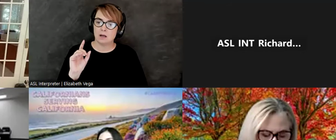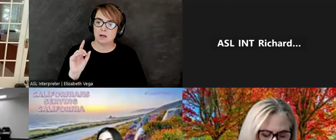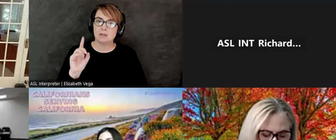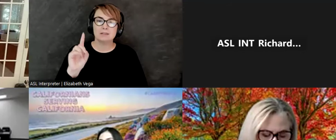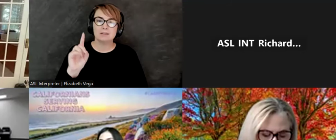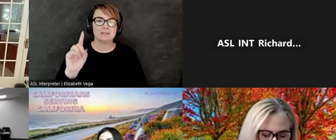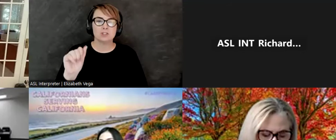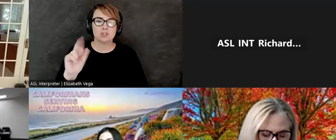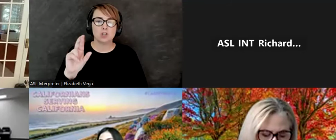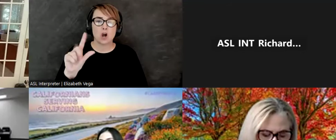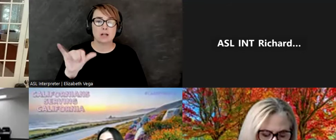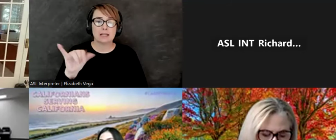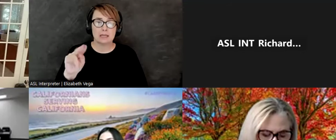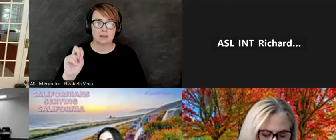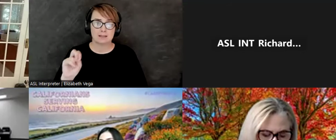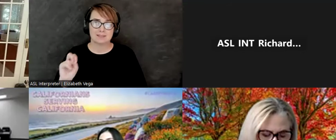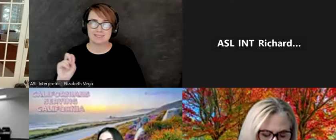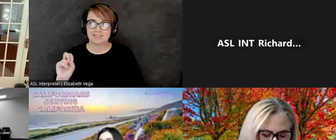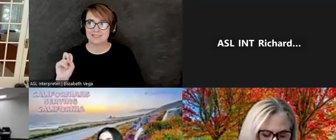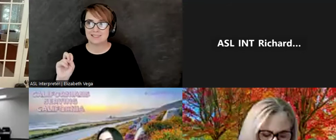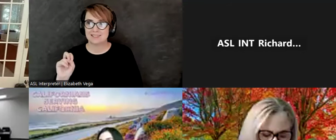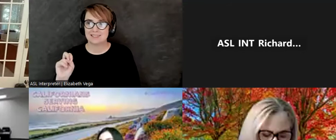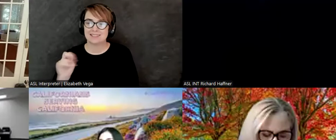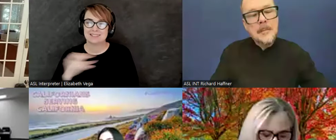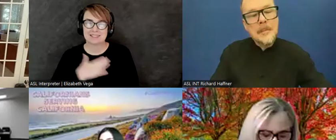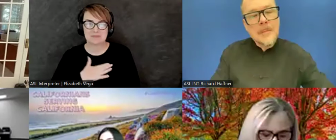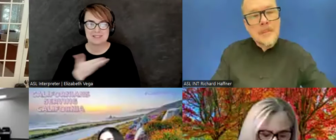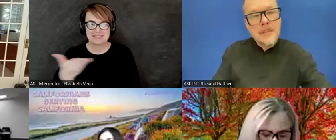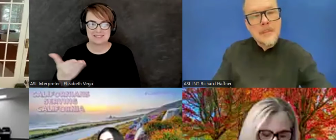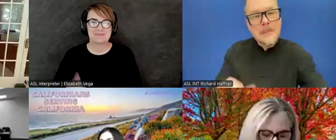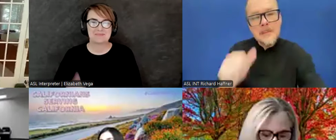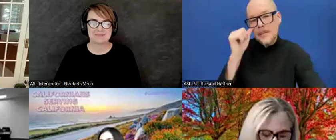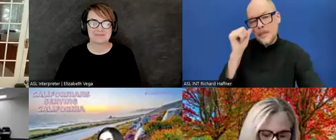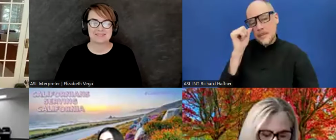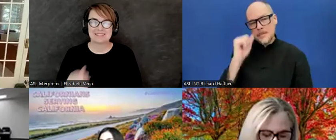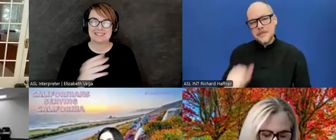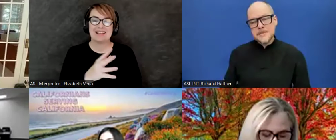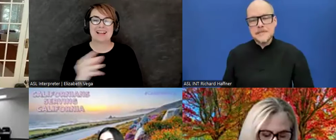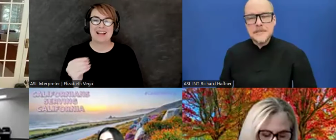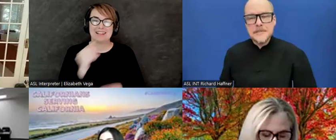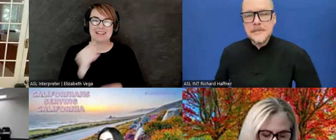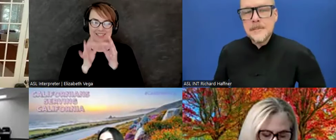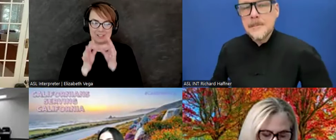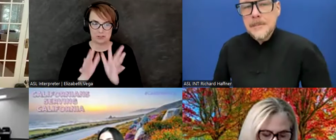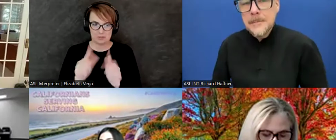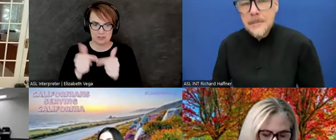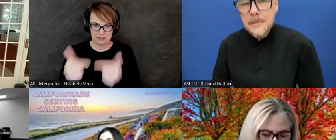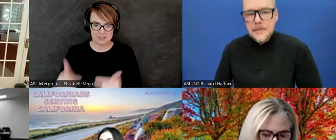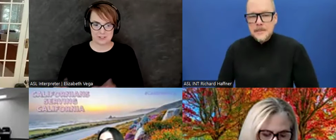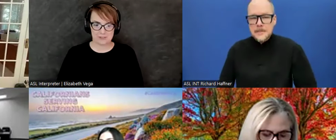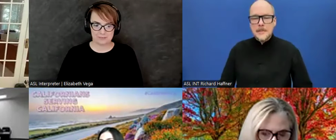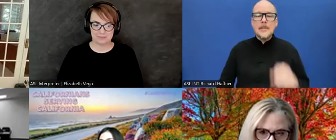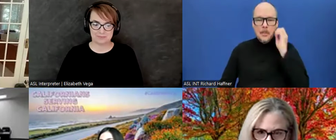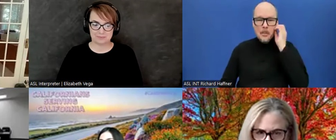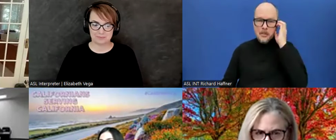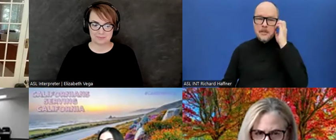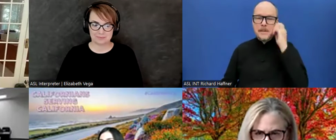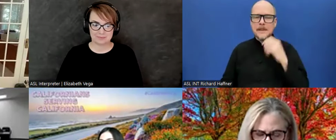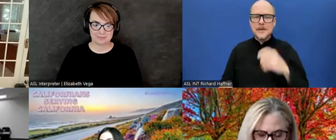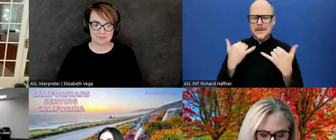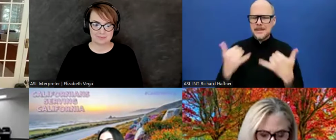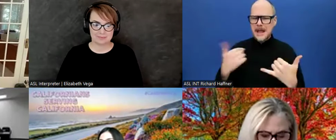Darlene, please go ahead. Okay, so now that we've established that we have